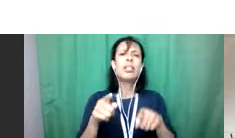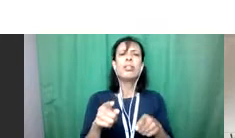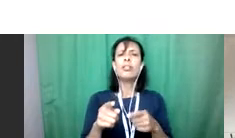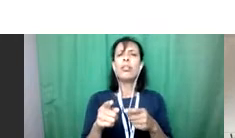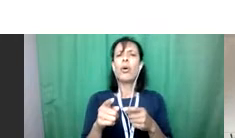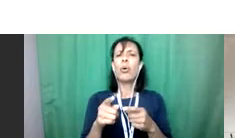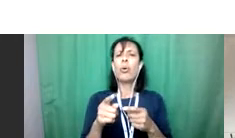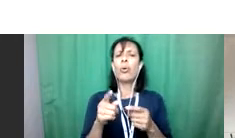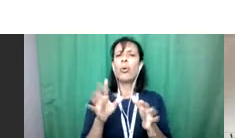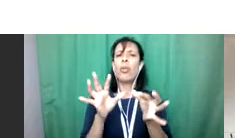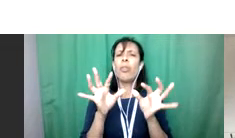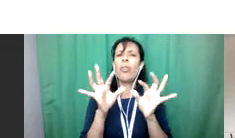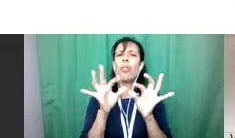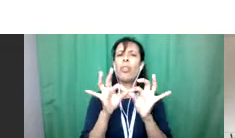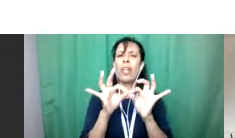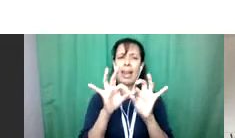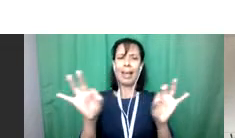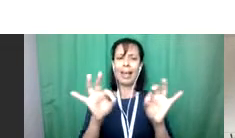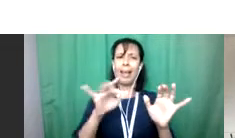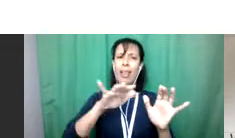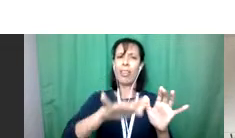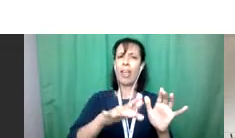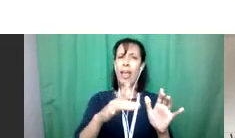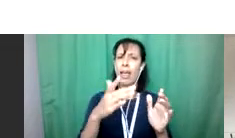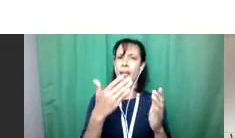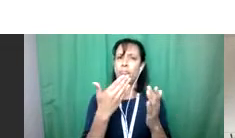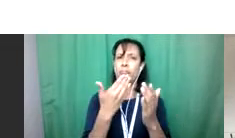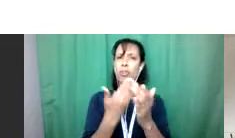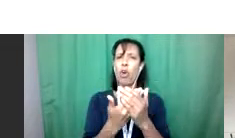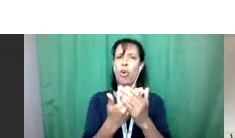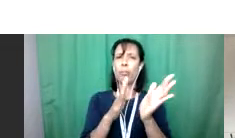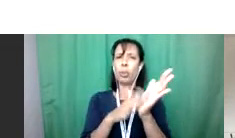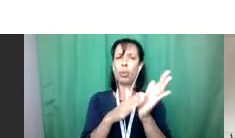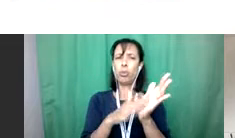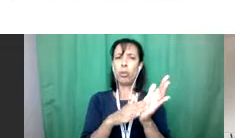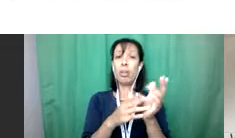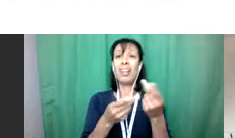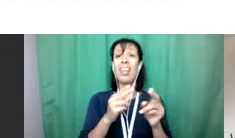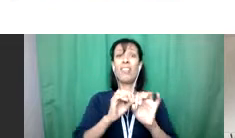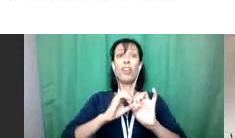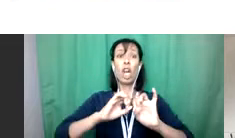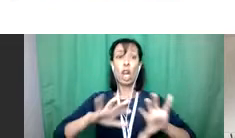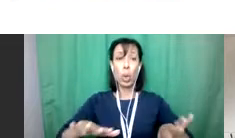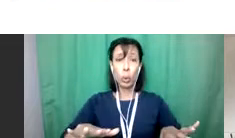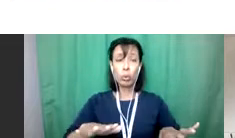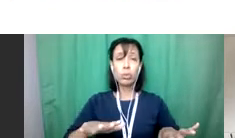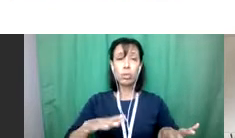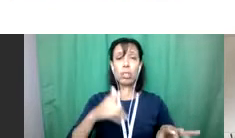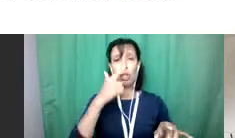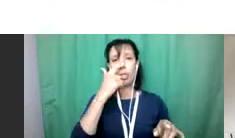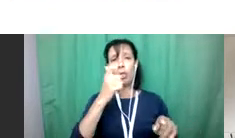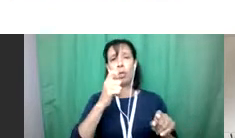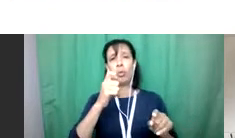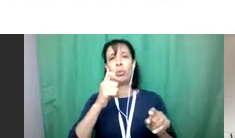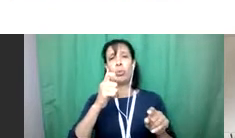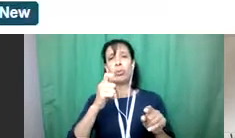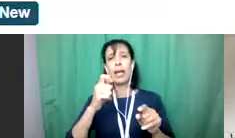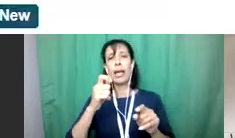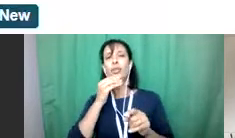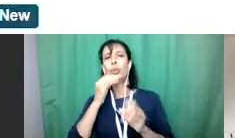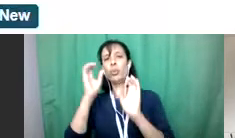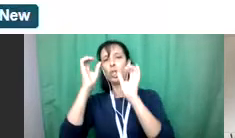embedded in Moodle, but you could always just go onto Google and search LSBU Library Education and you'll end